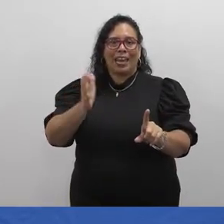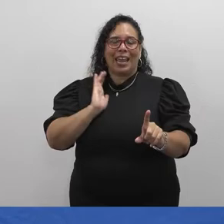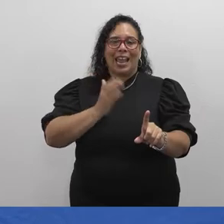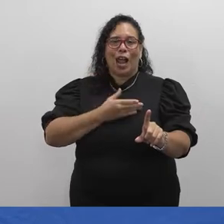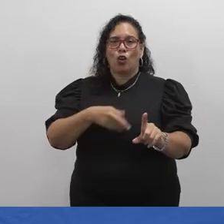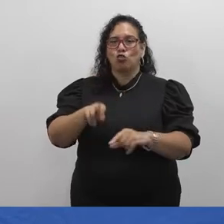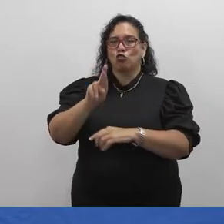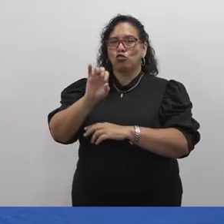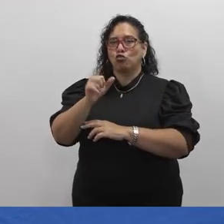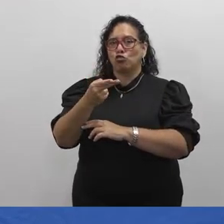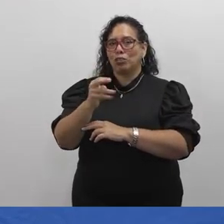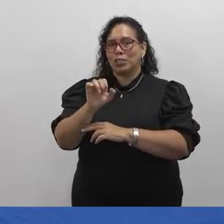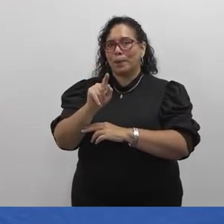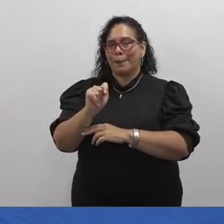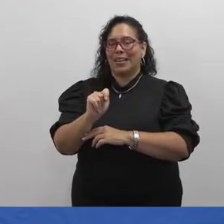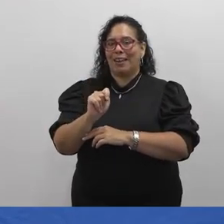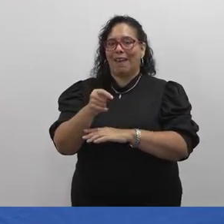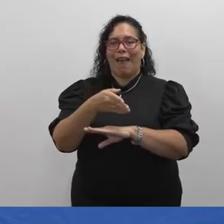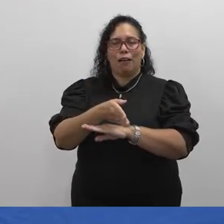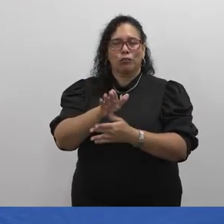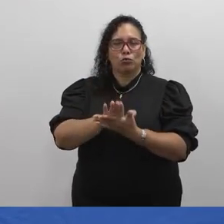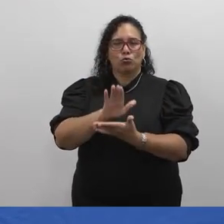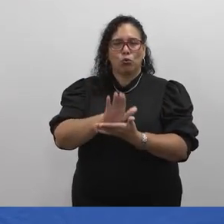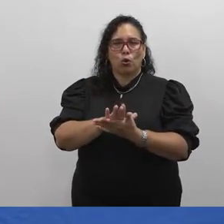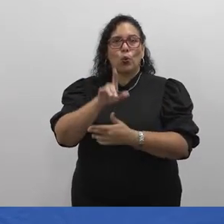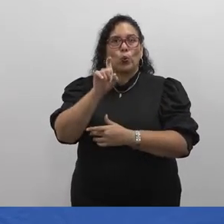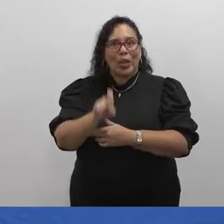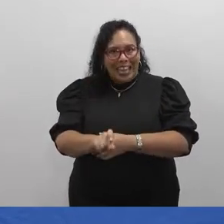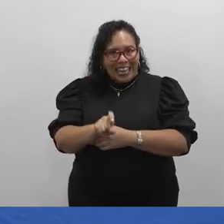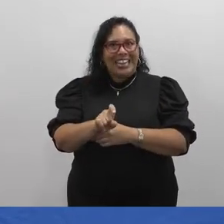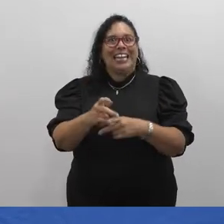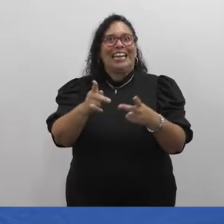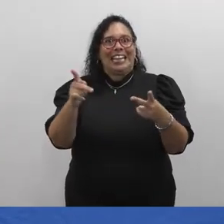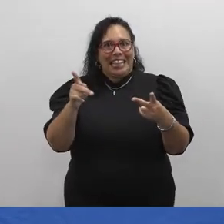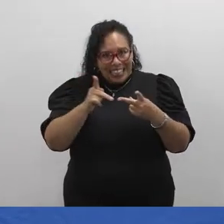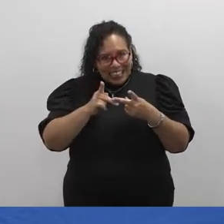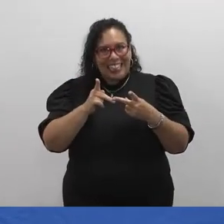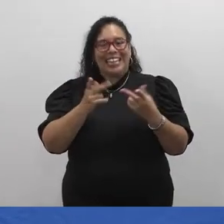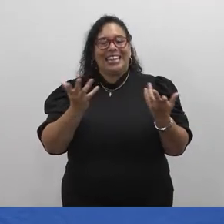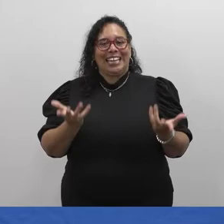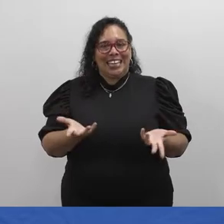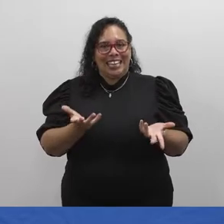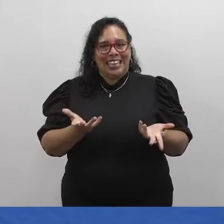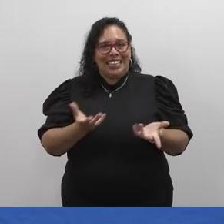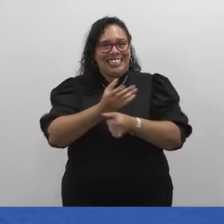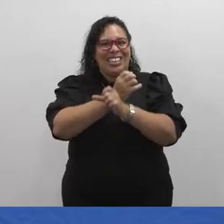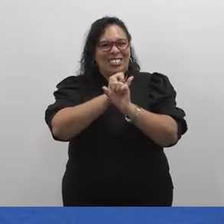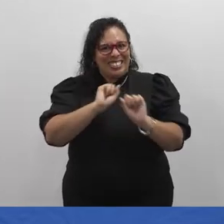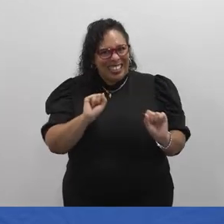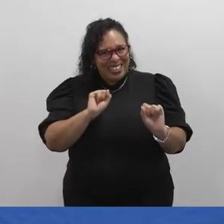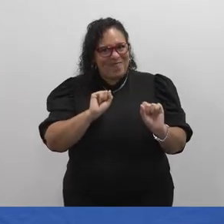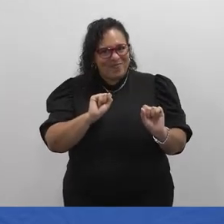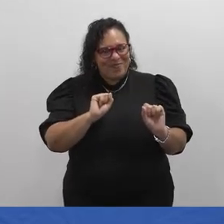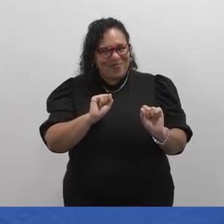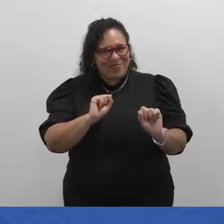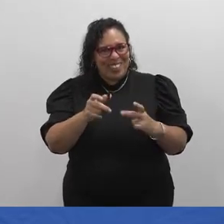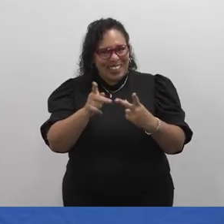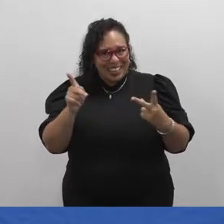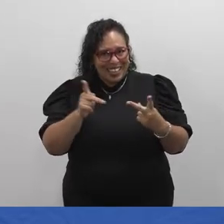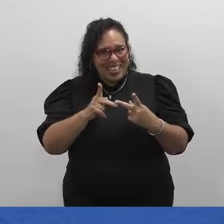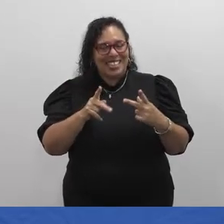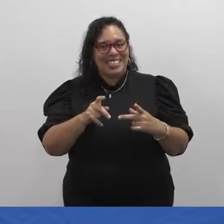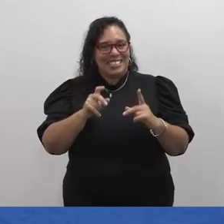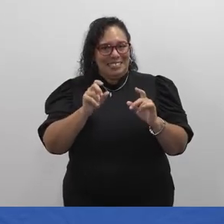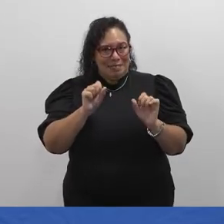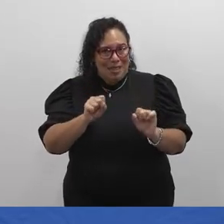right? After school, we need facilities, right? Safe facilities to be able